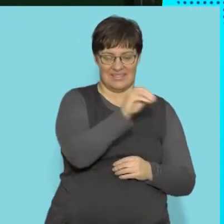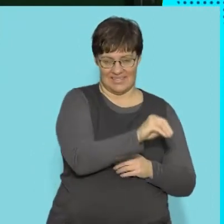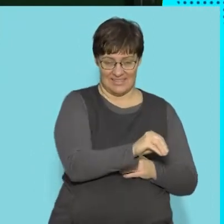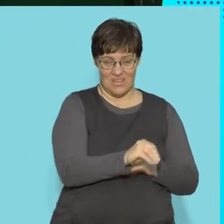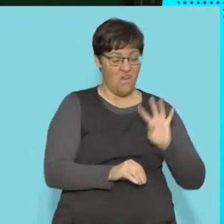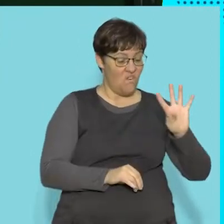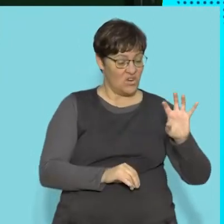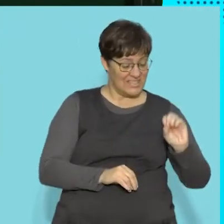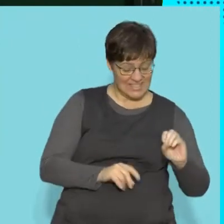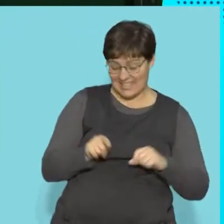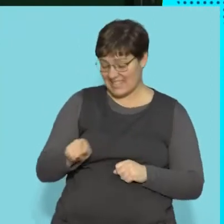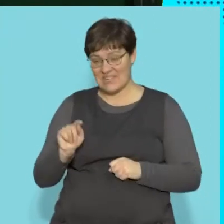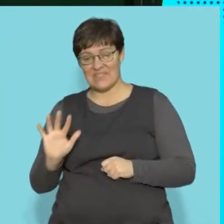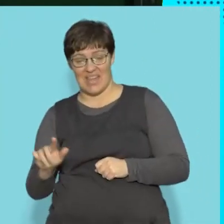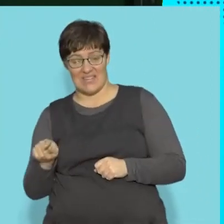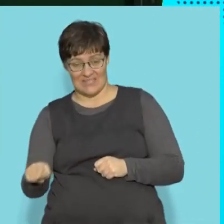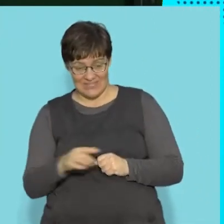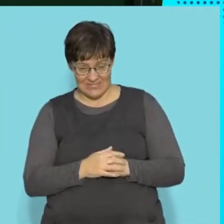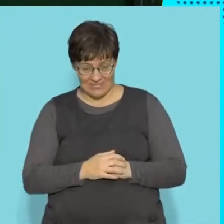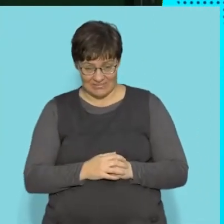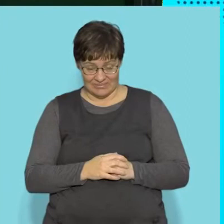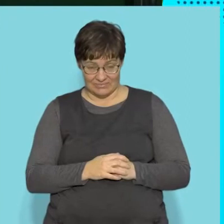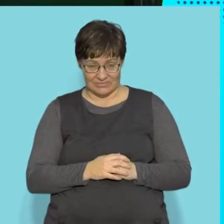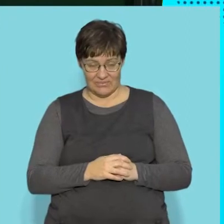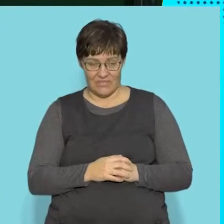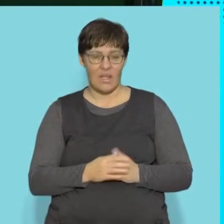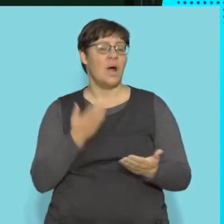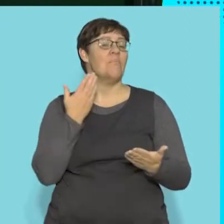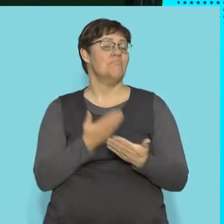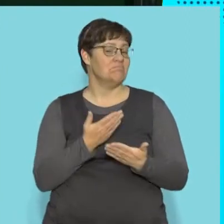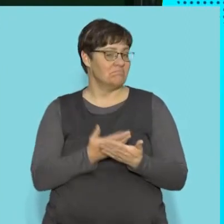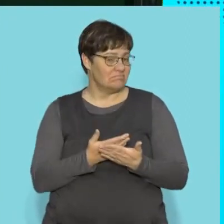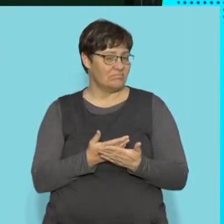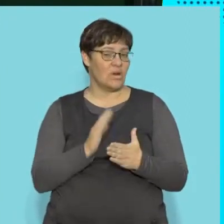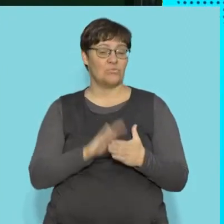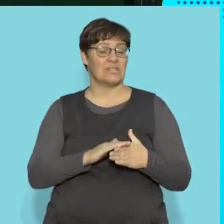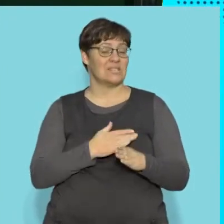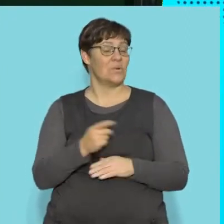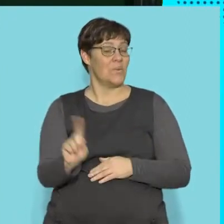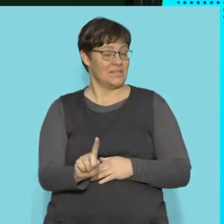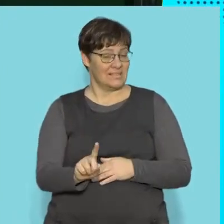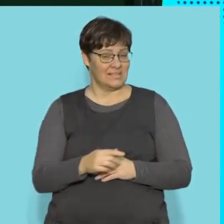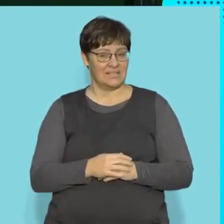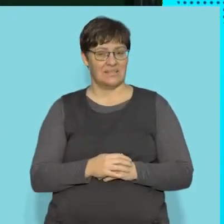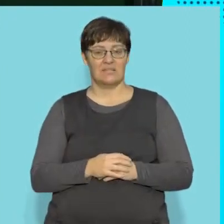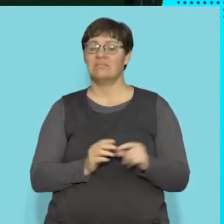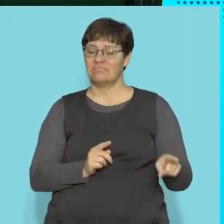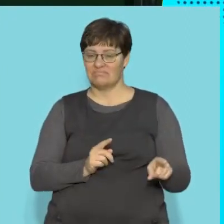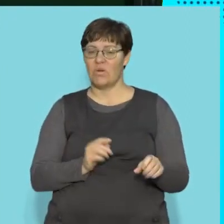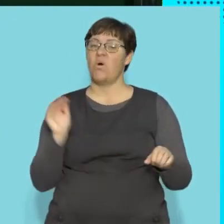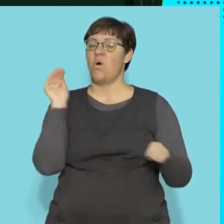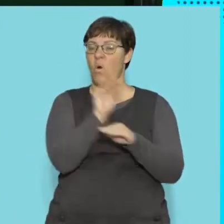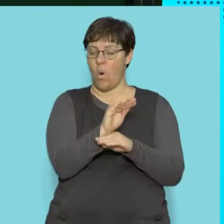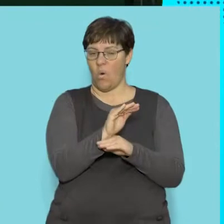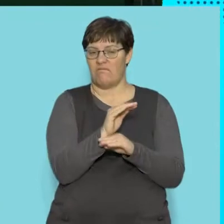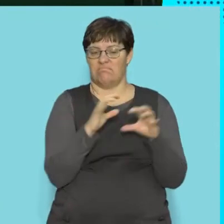she planted per pot. And a possible reason here could relate to